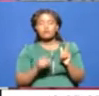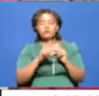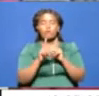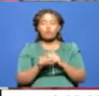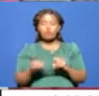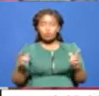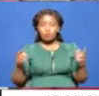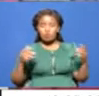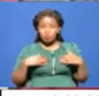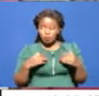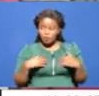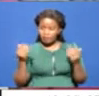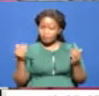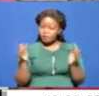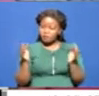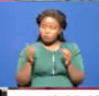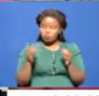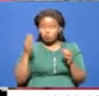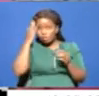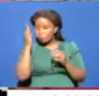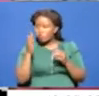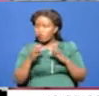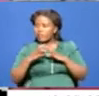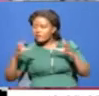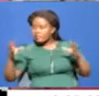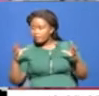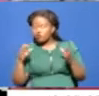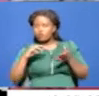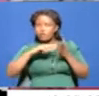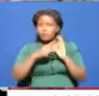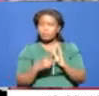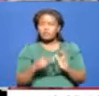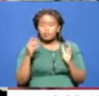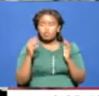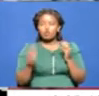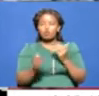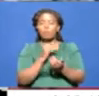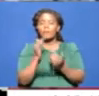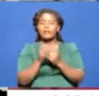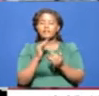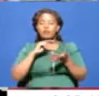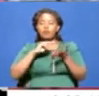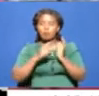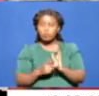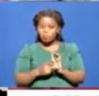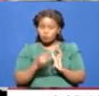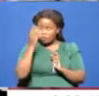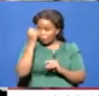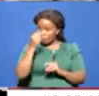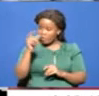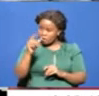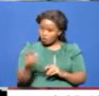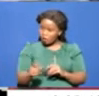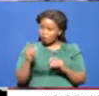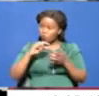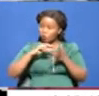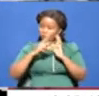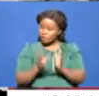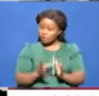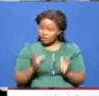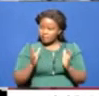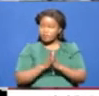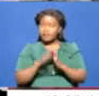the size of the projects to manageable portions, so that our local contractors, our local engineers can manage